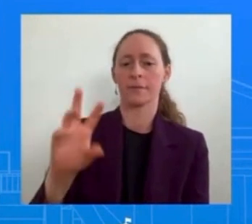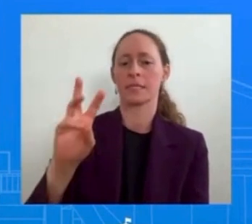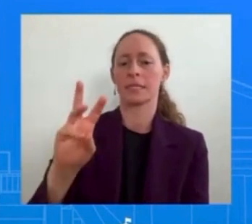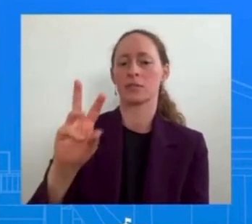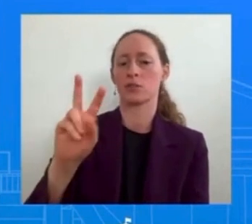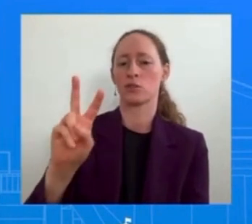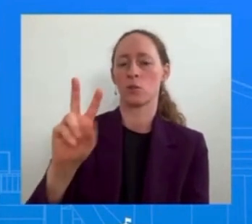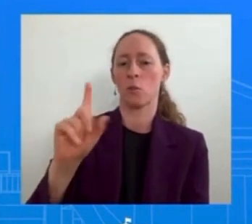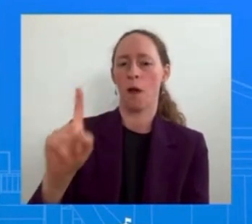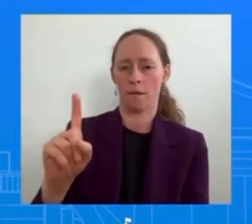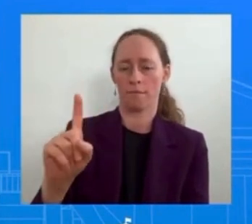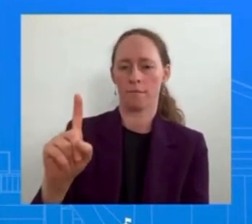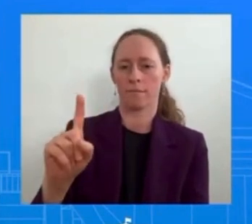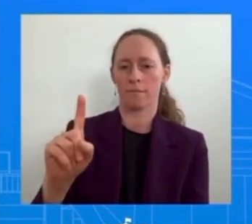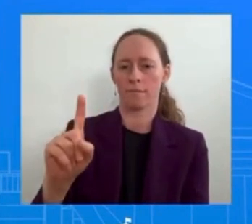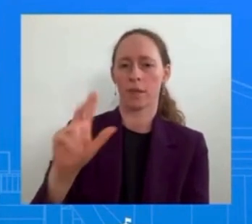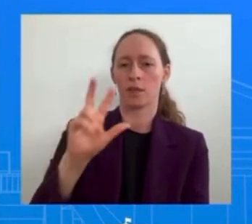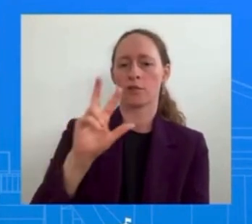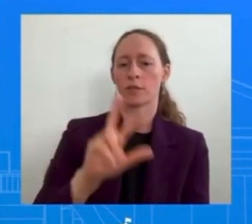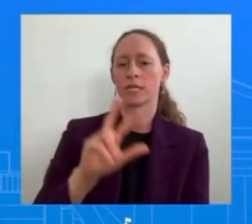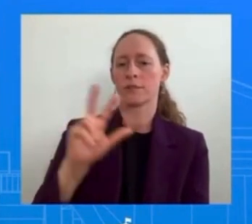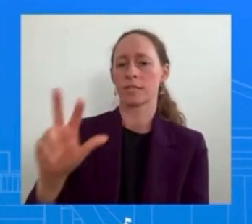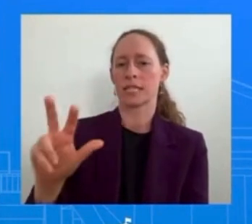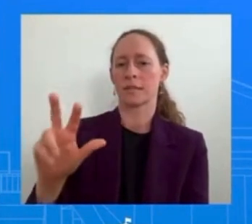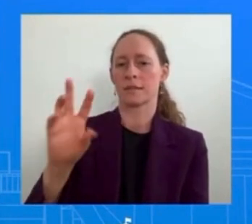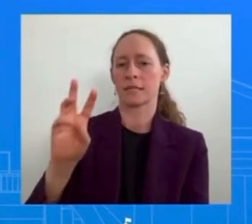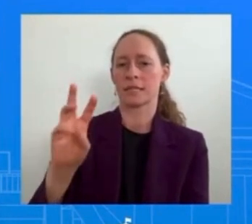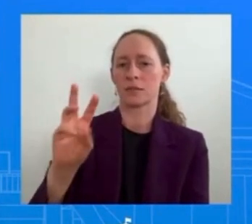1-800-621-3362, or 1-800-621-FEMA.